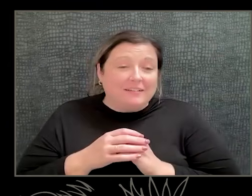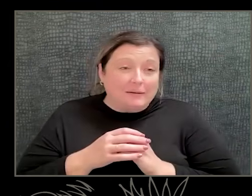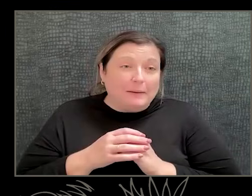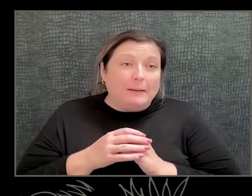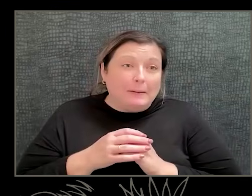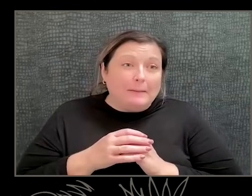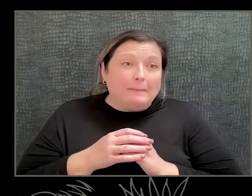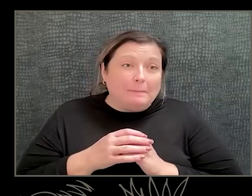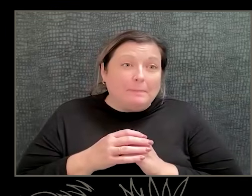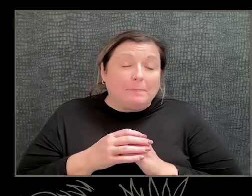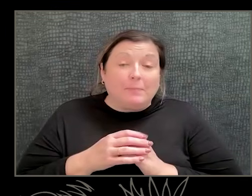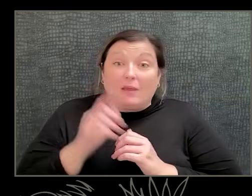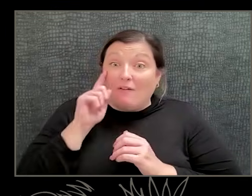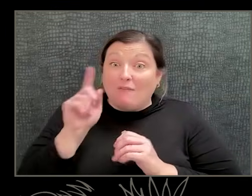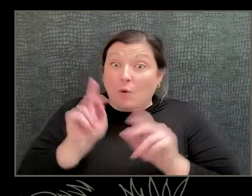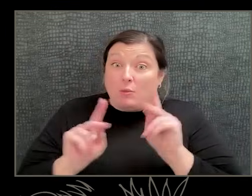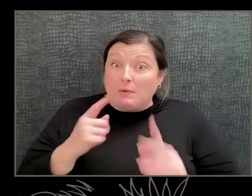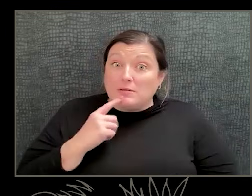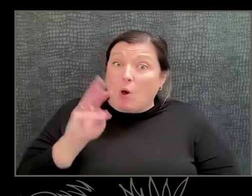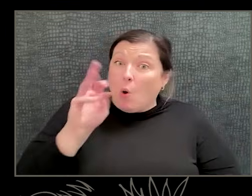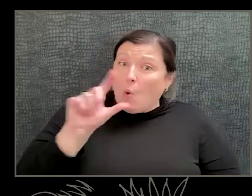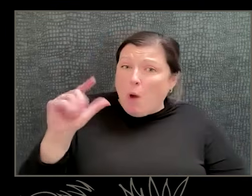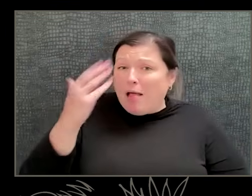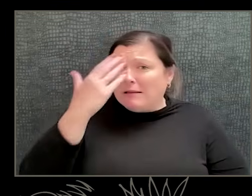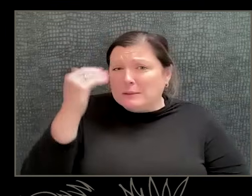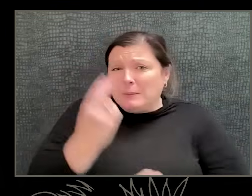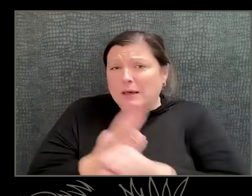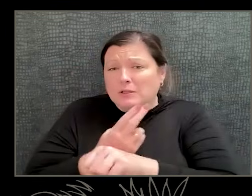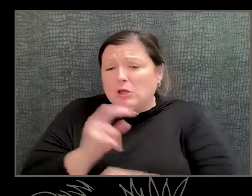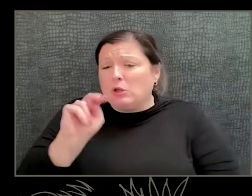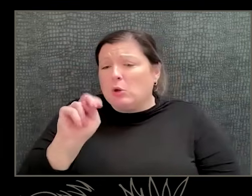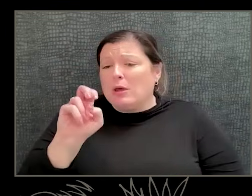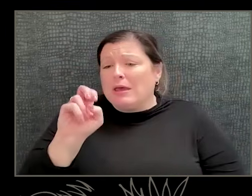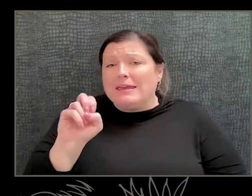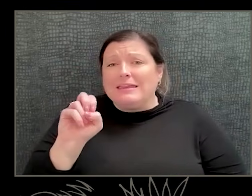And for the people who are saying, well, it's because you're using NeoVim.